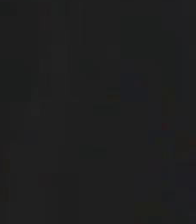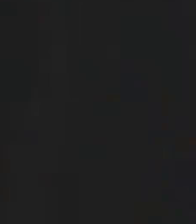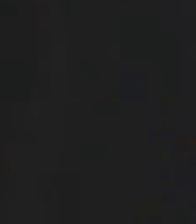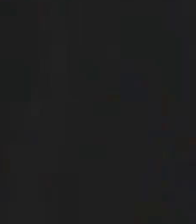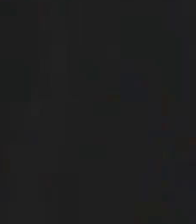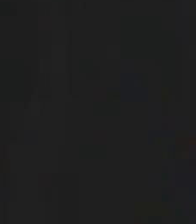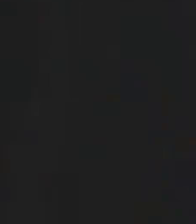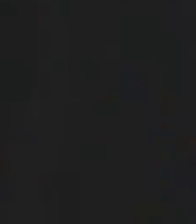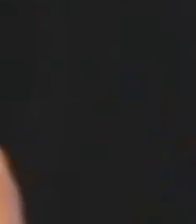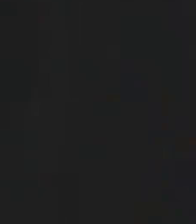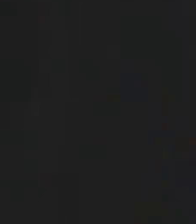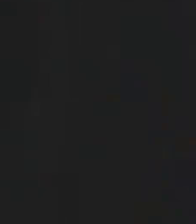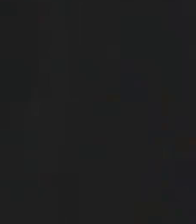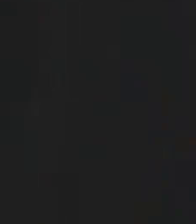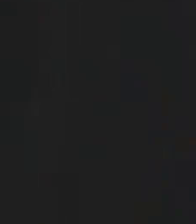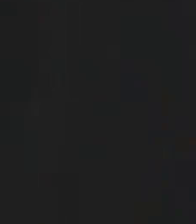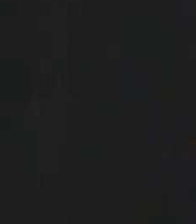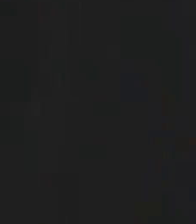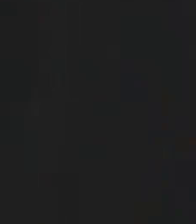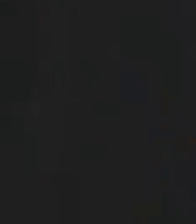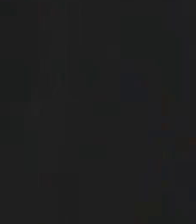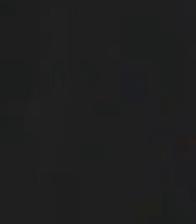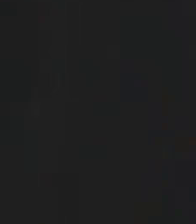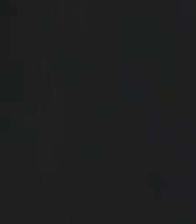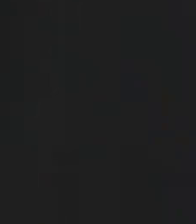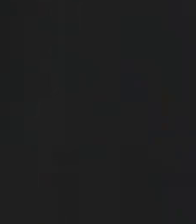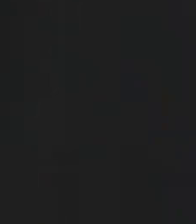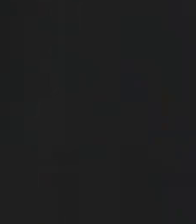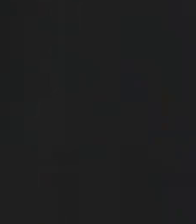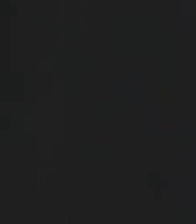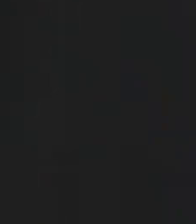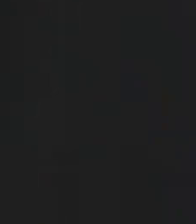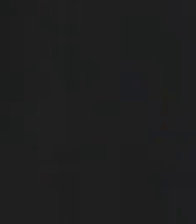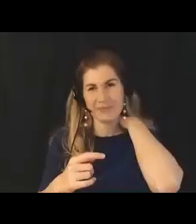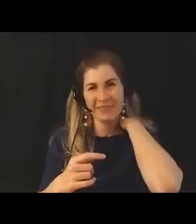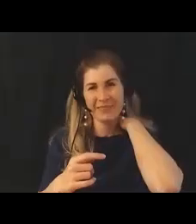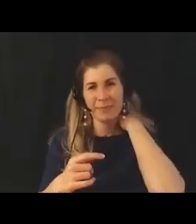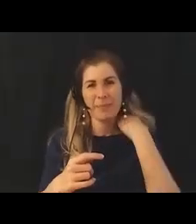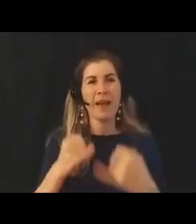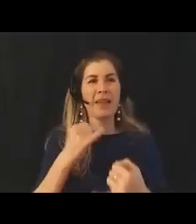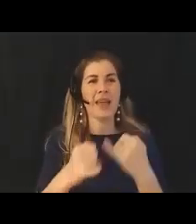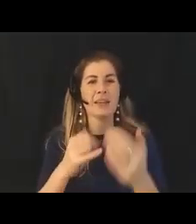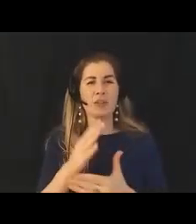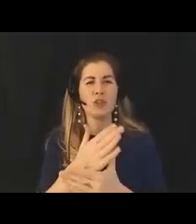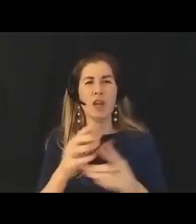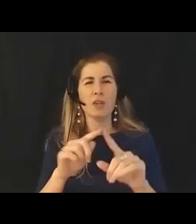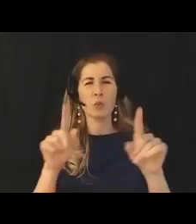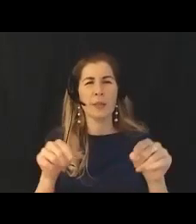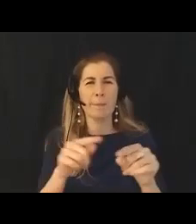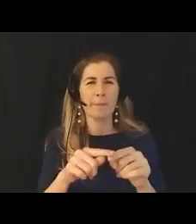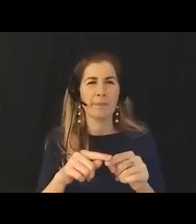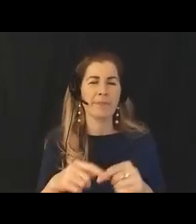Awesome. All right. My last little screen share here, and I've said a lot of this already, so I'll kind of just go through this